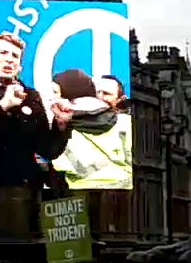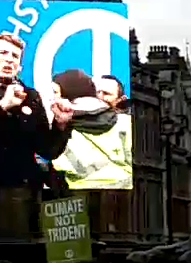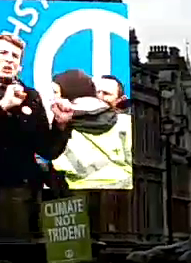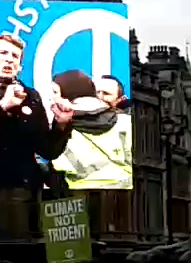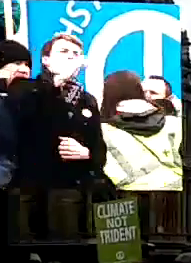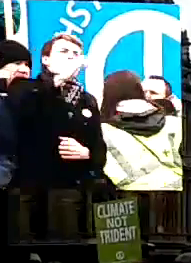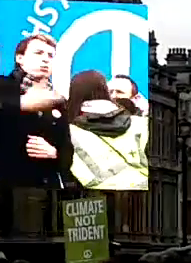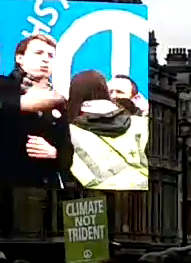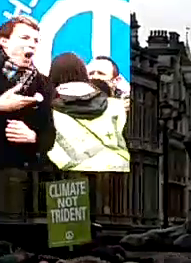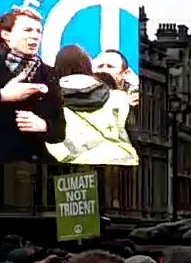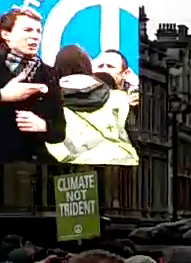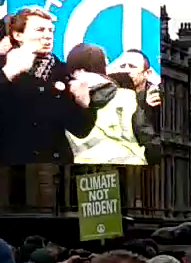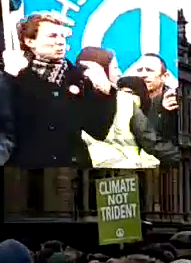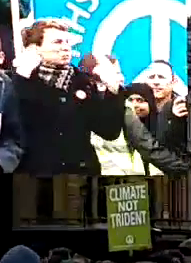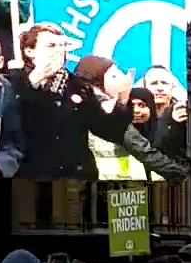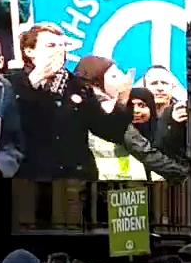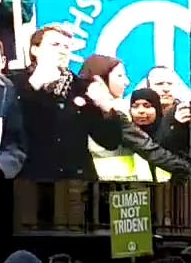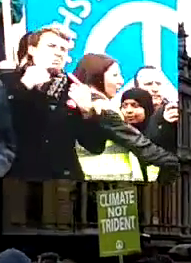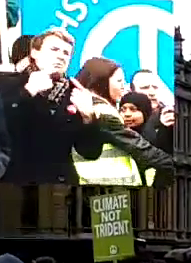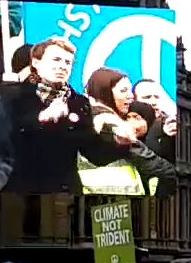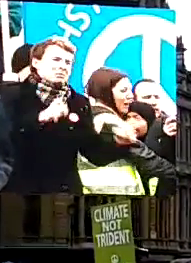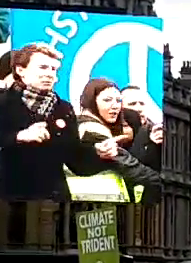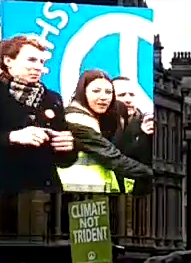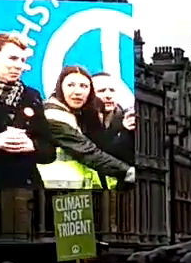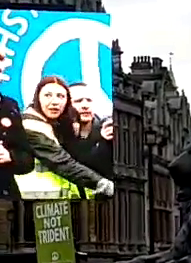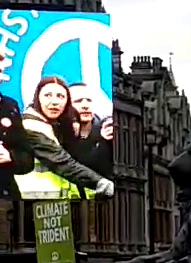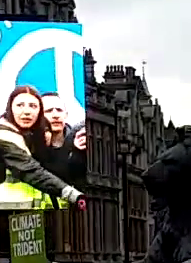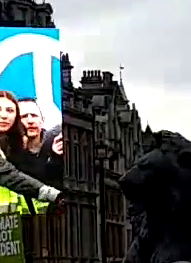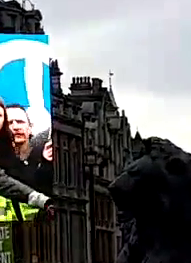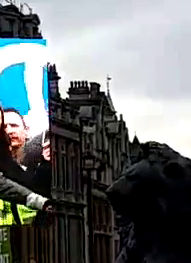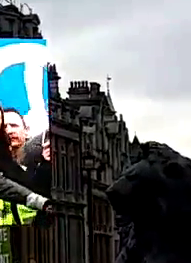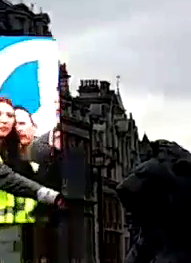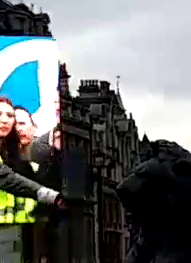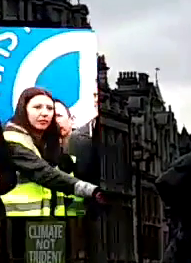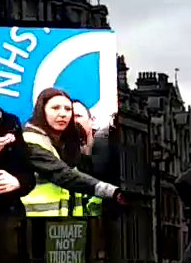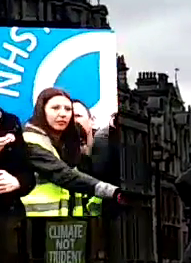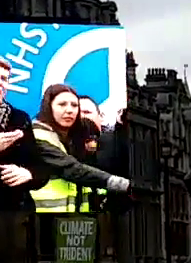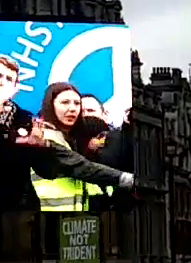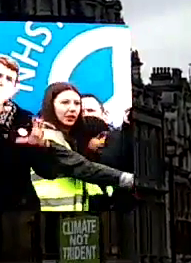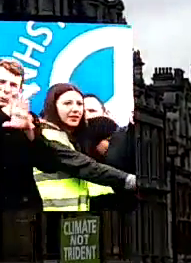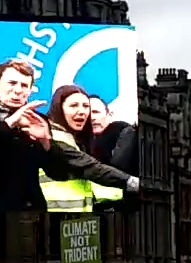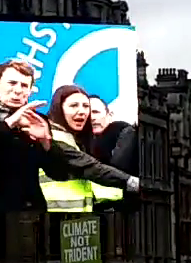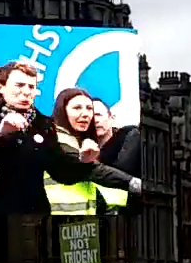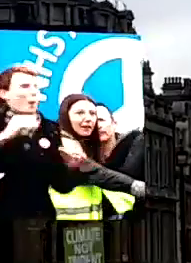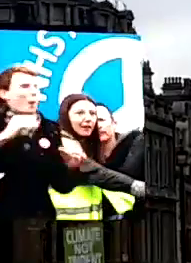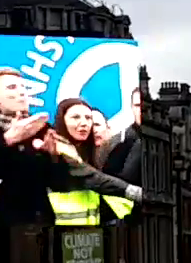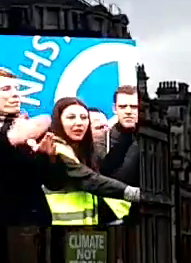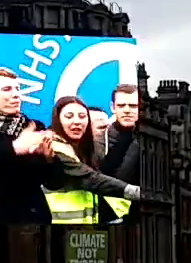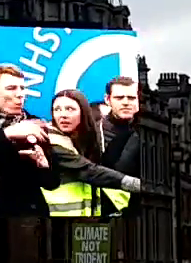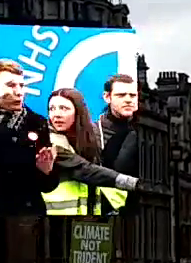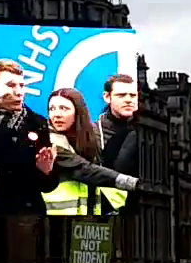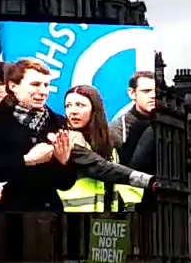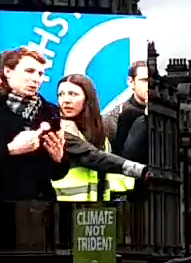streets, and a right to make their voice known before any crucial decision is taken.